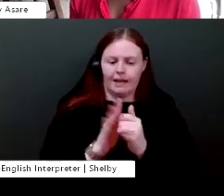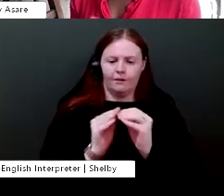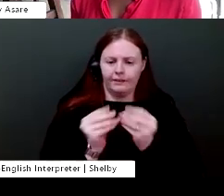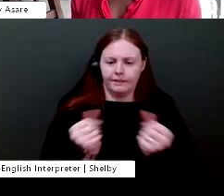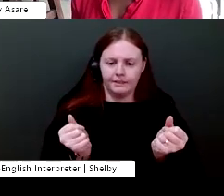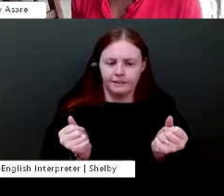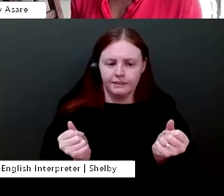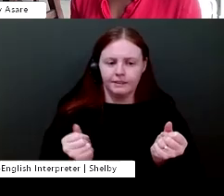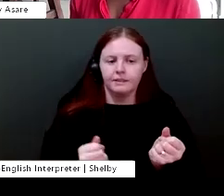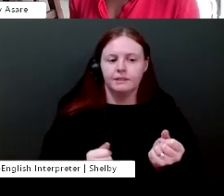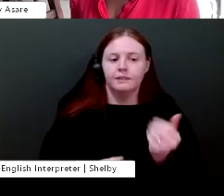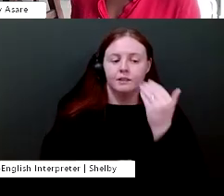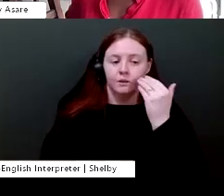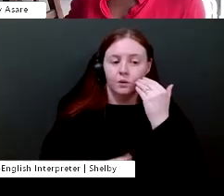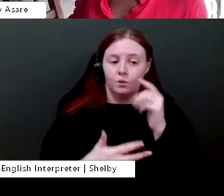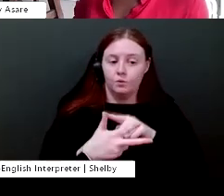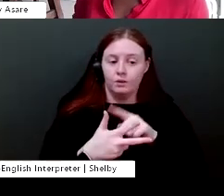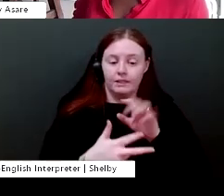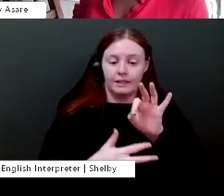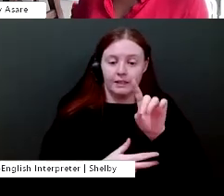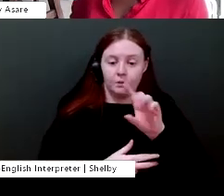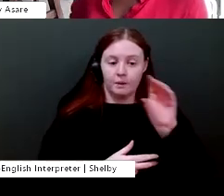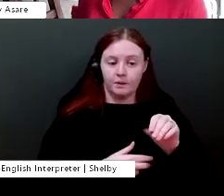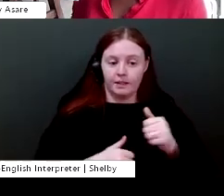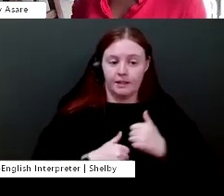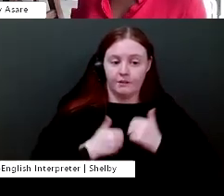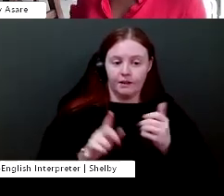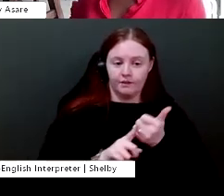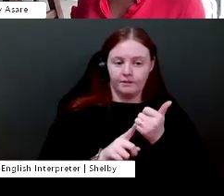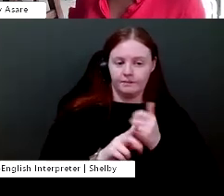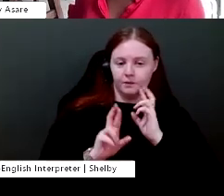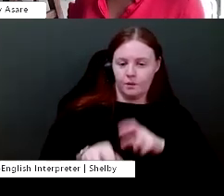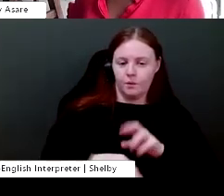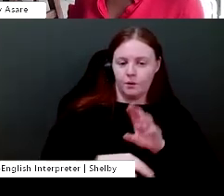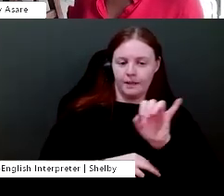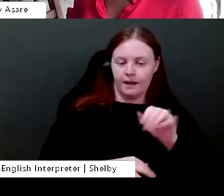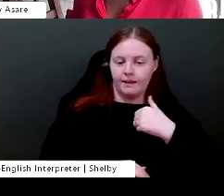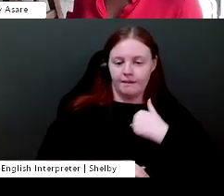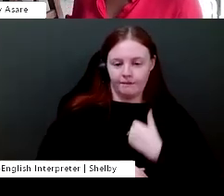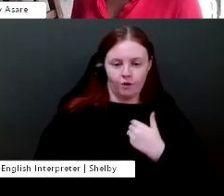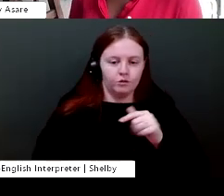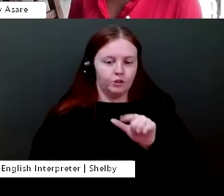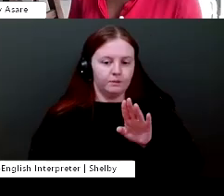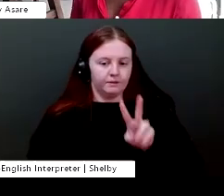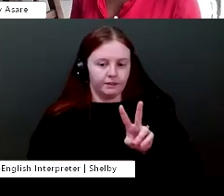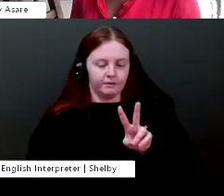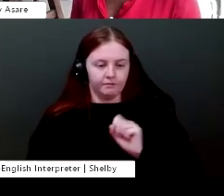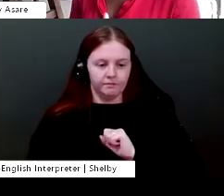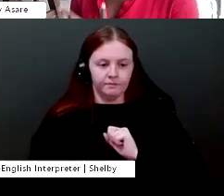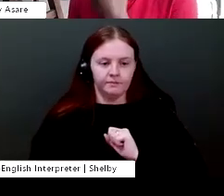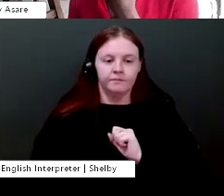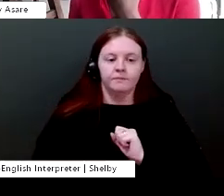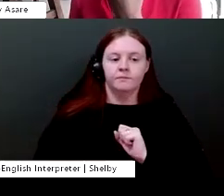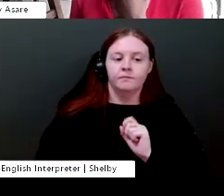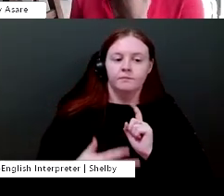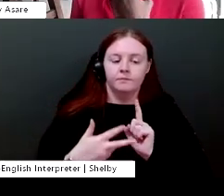noted 91% of survivors reported their brain injury was sustained through GBV. And we noted, again, that